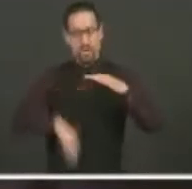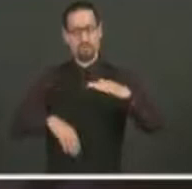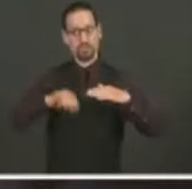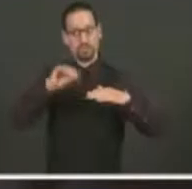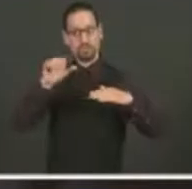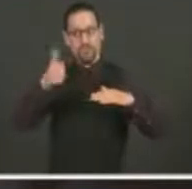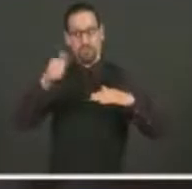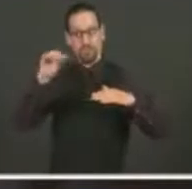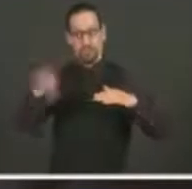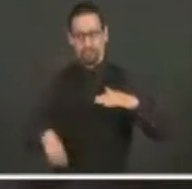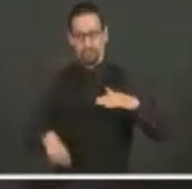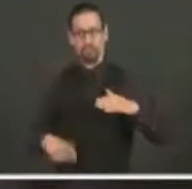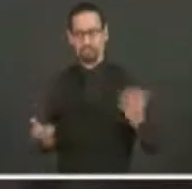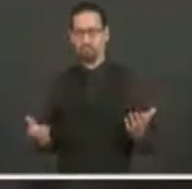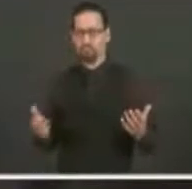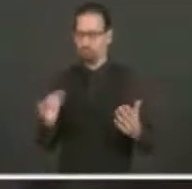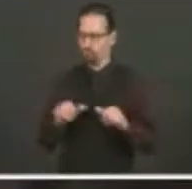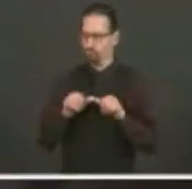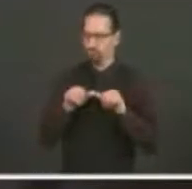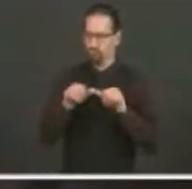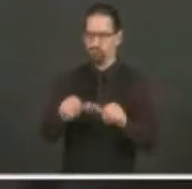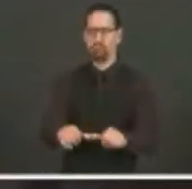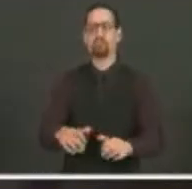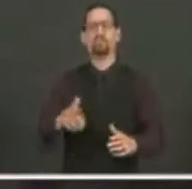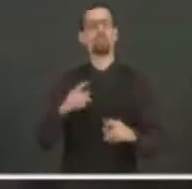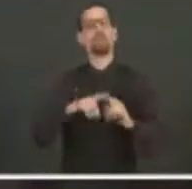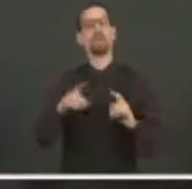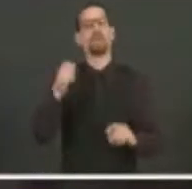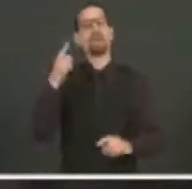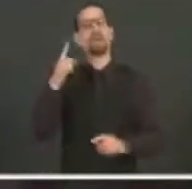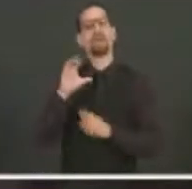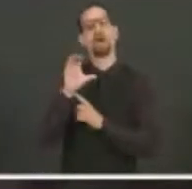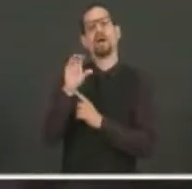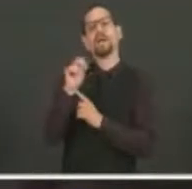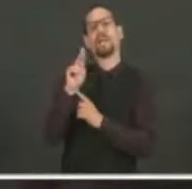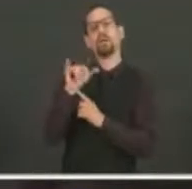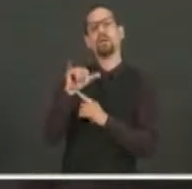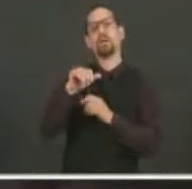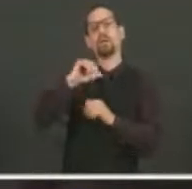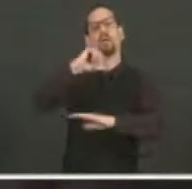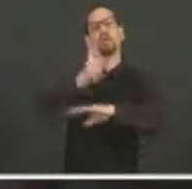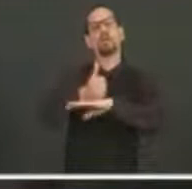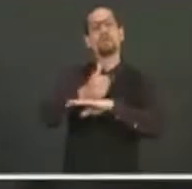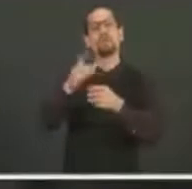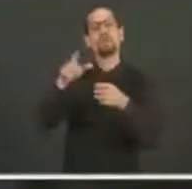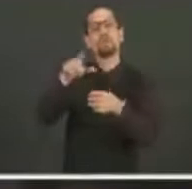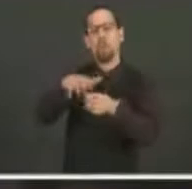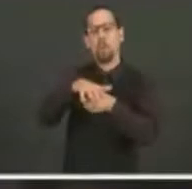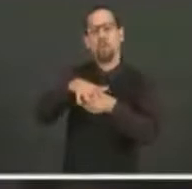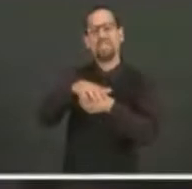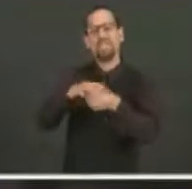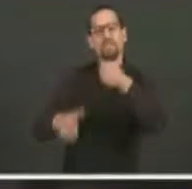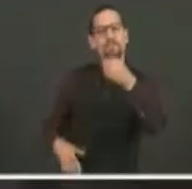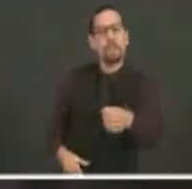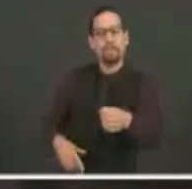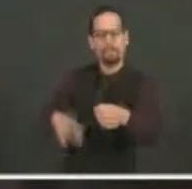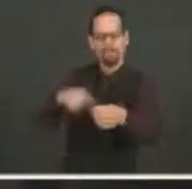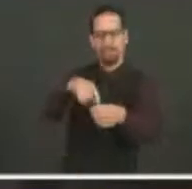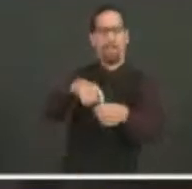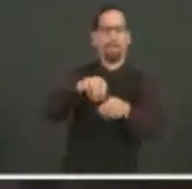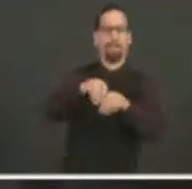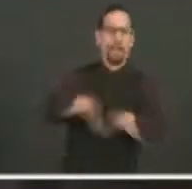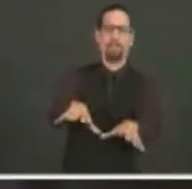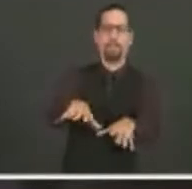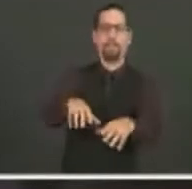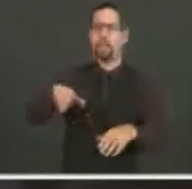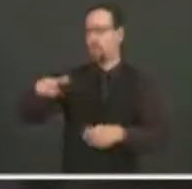low. But they have counties or areas or instances of communal living where it was